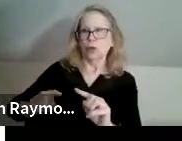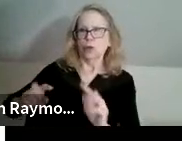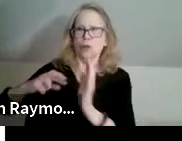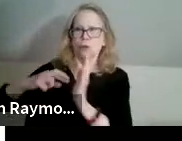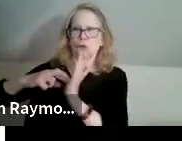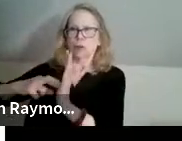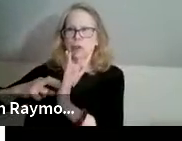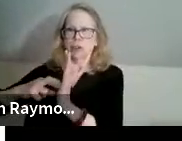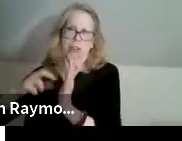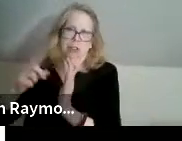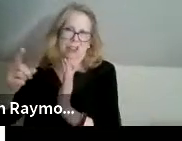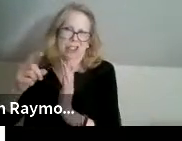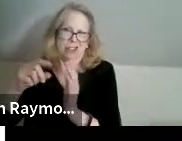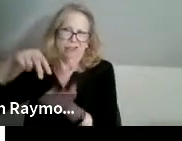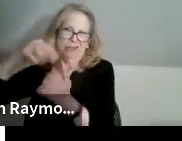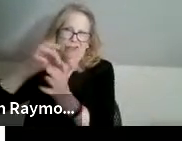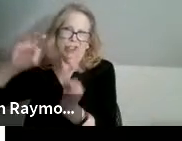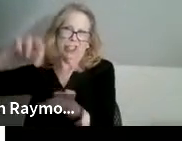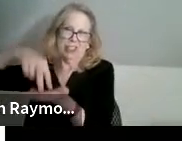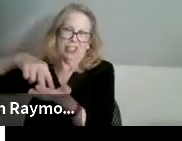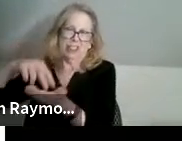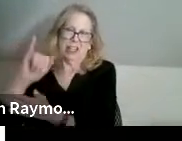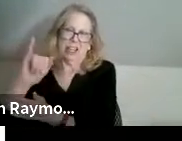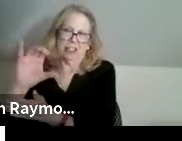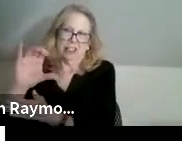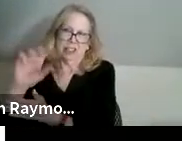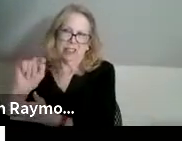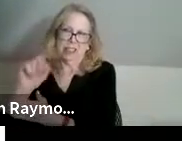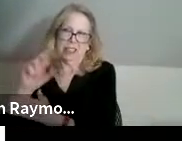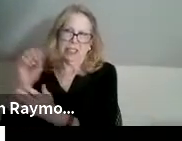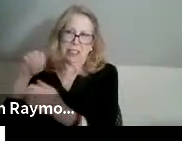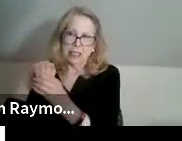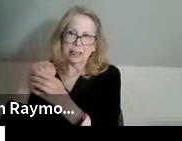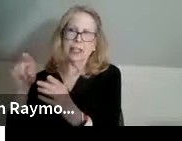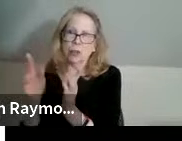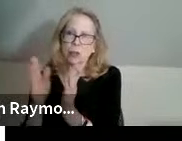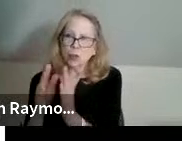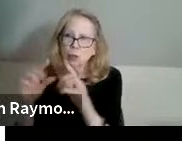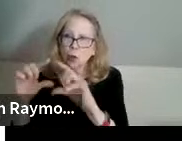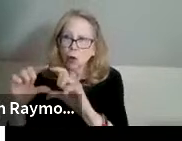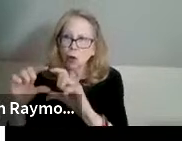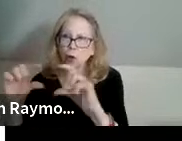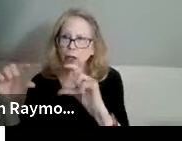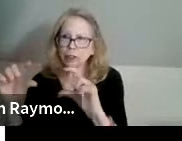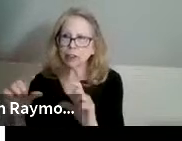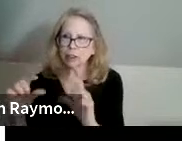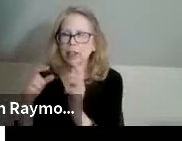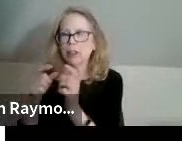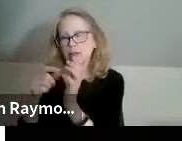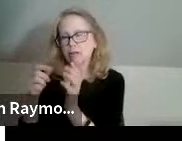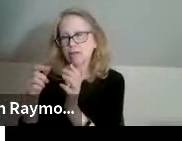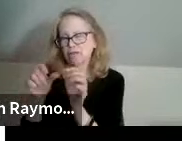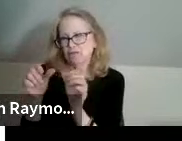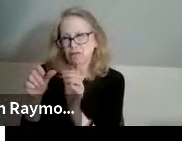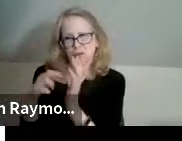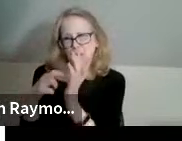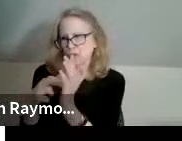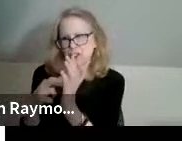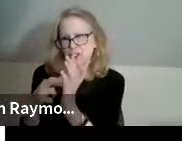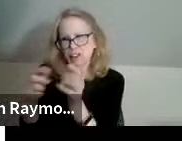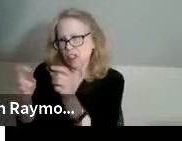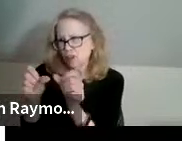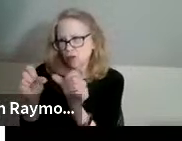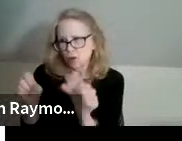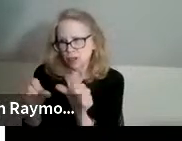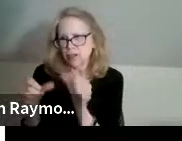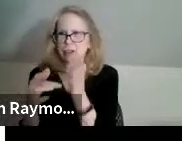freestanding ICT. And within that freestanding ICT is a smaller rectangle which represents the control area. The technical